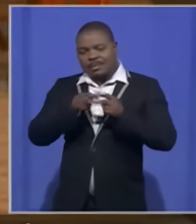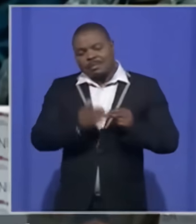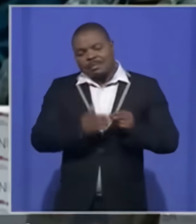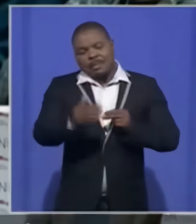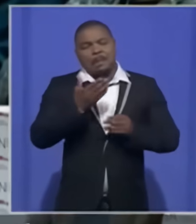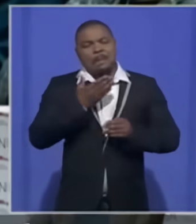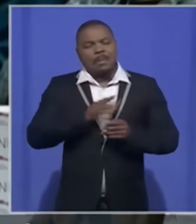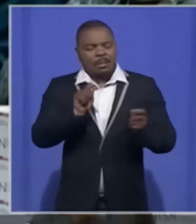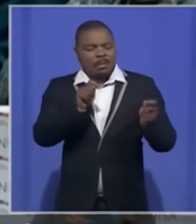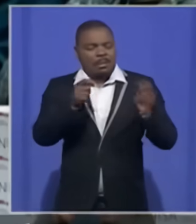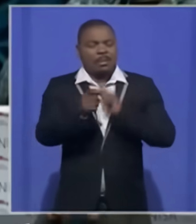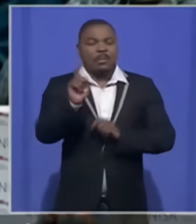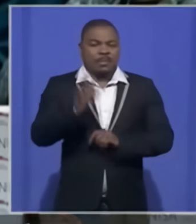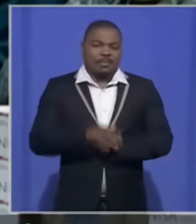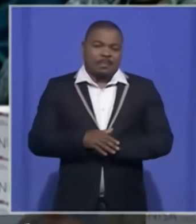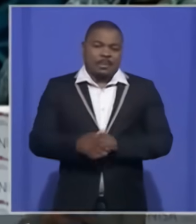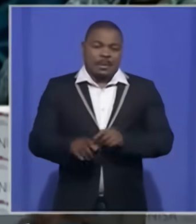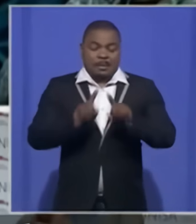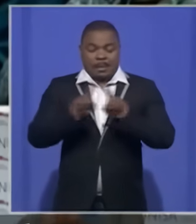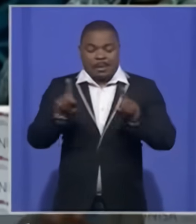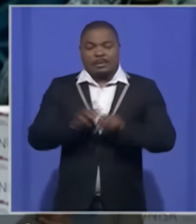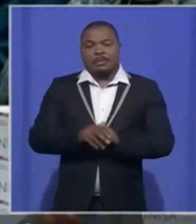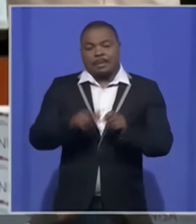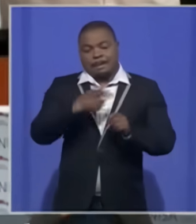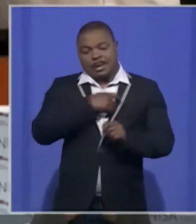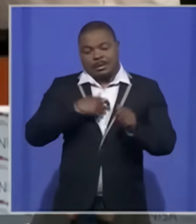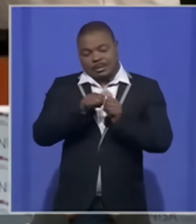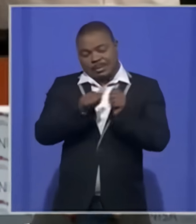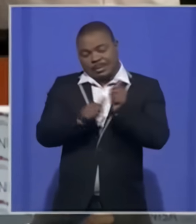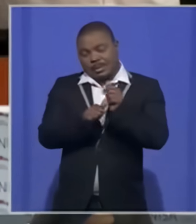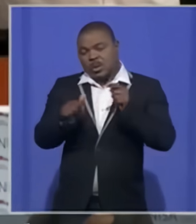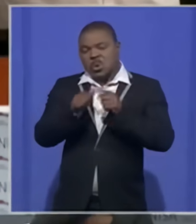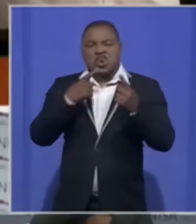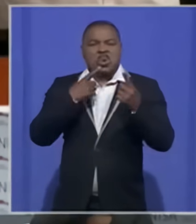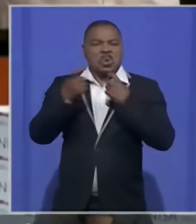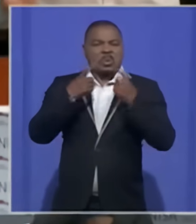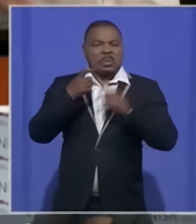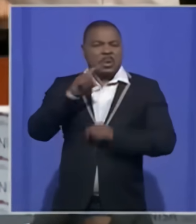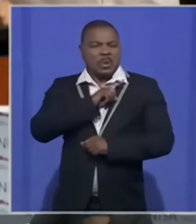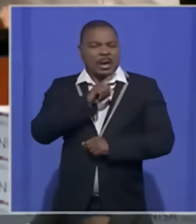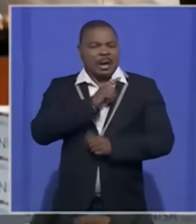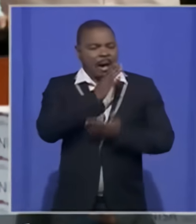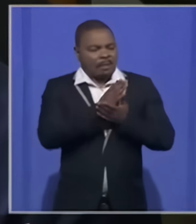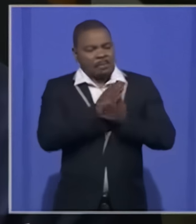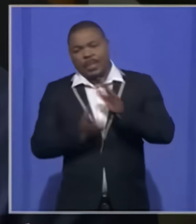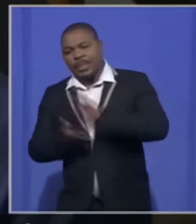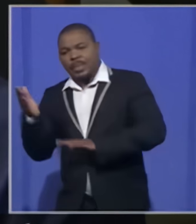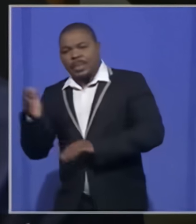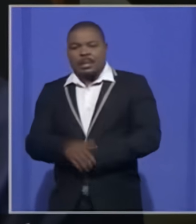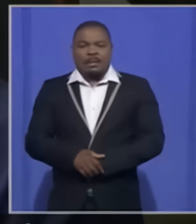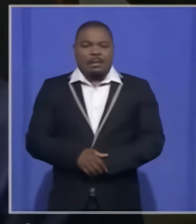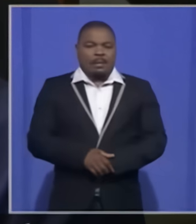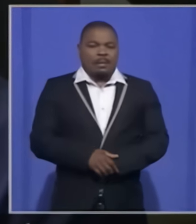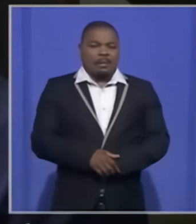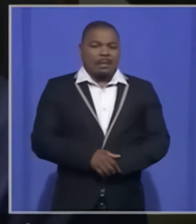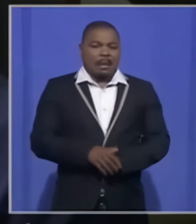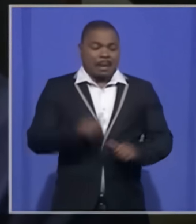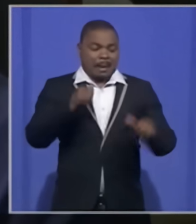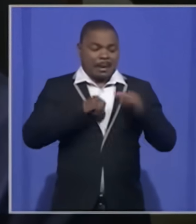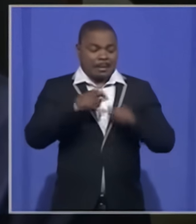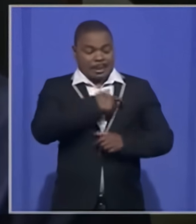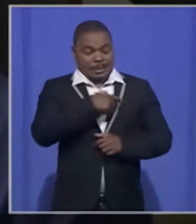lebelletseng. Ho bile le dingongoreho ka motlatsamopresidente ya ileng a tswa ho siya Seboka hare. The acting president was